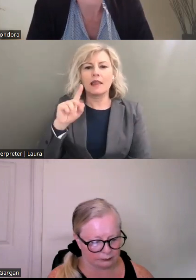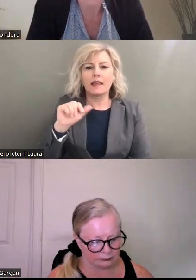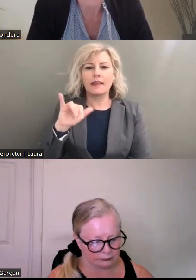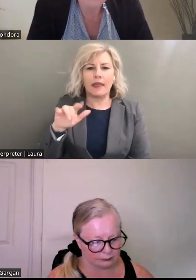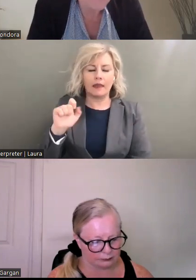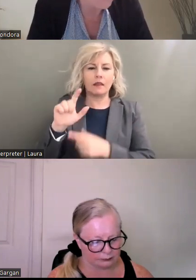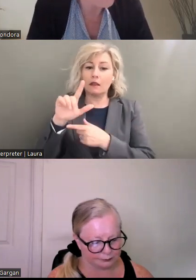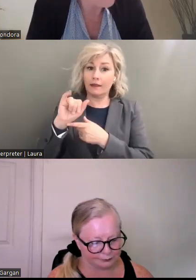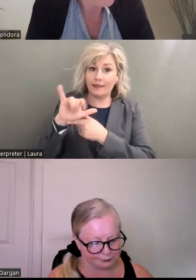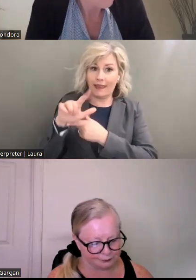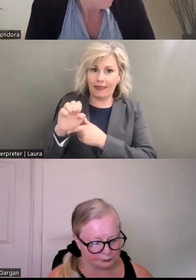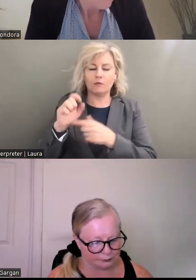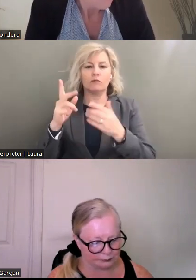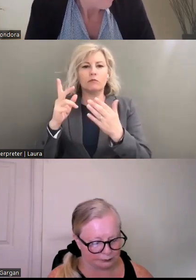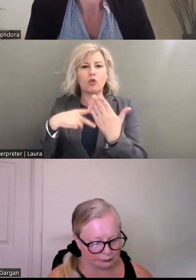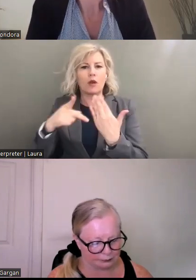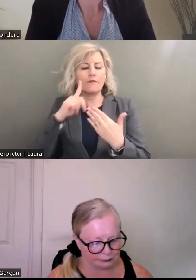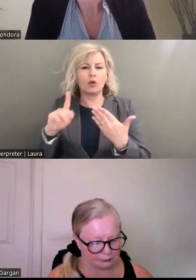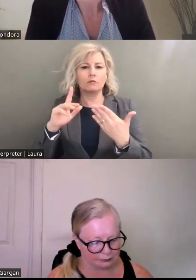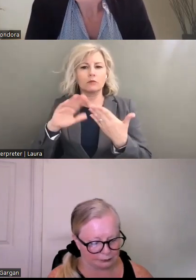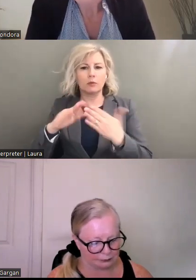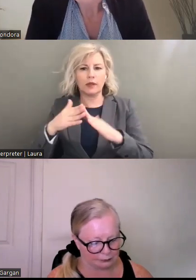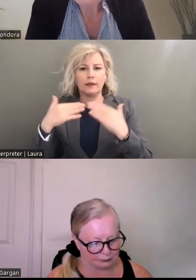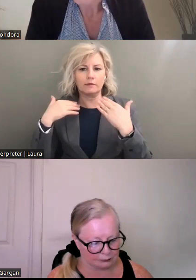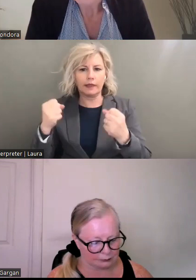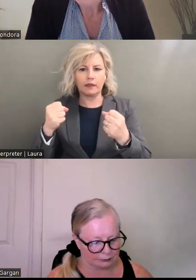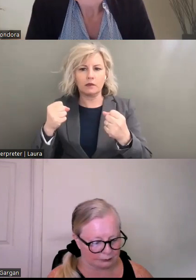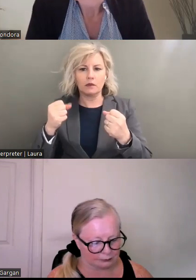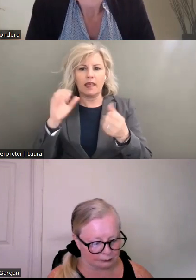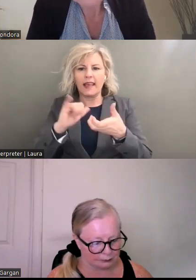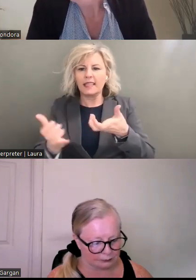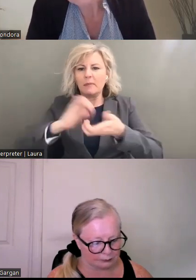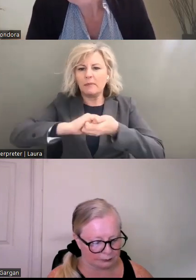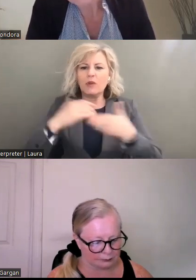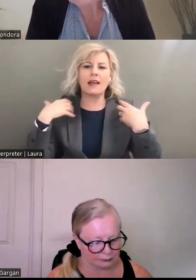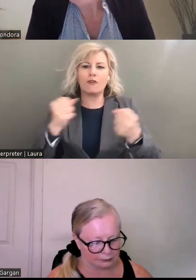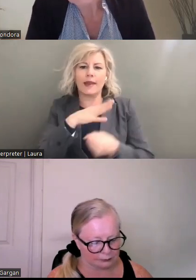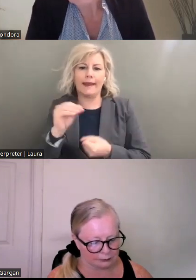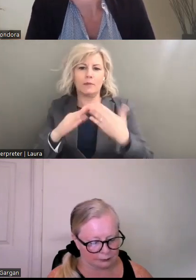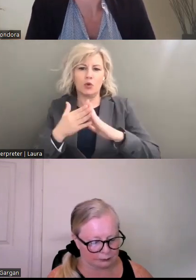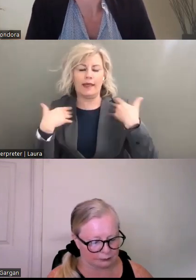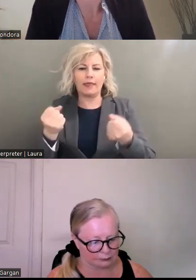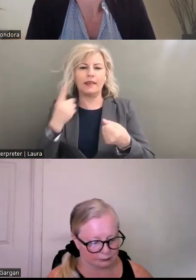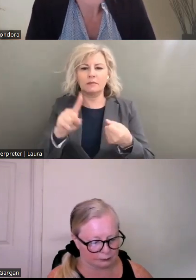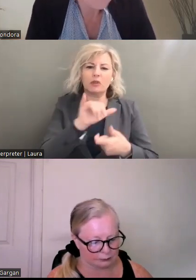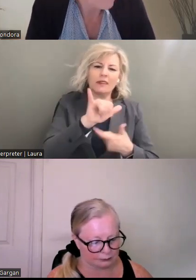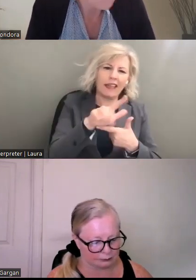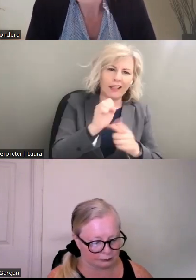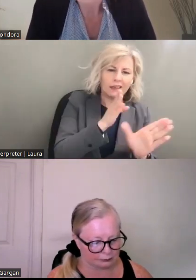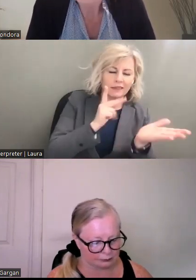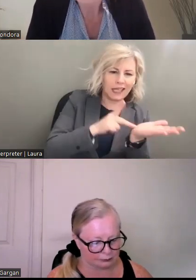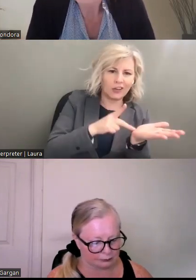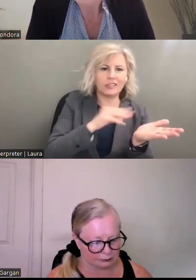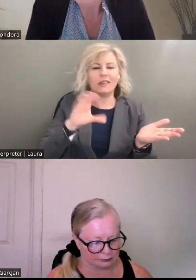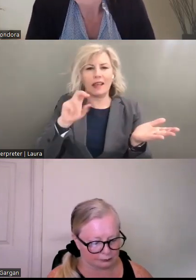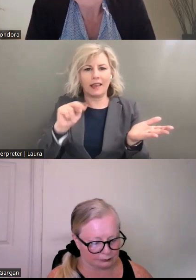Recovery and Community Health. And that's a public academic partnership between the Yale Department of Psychiatry and the Connecticut